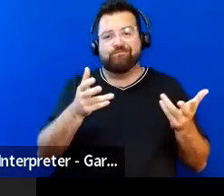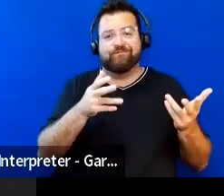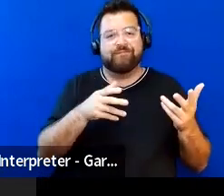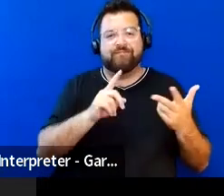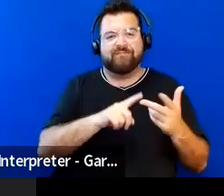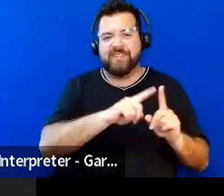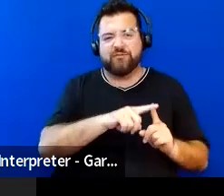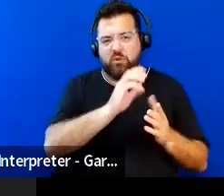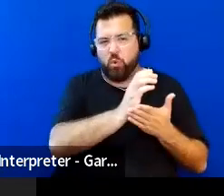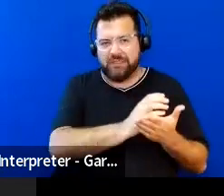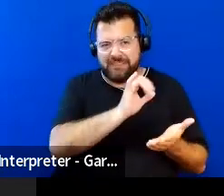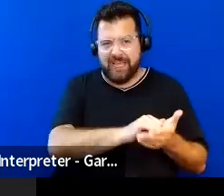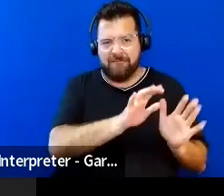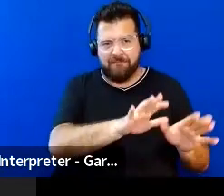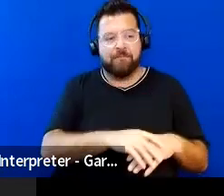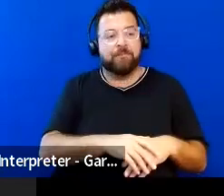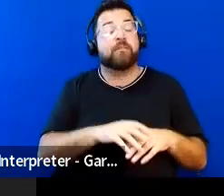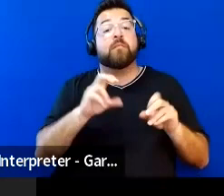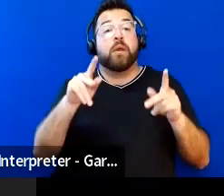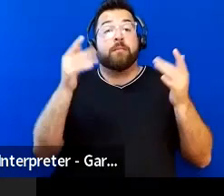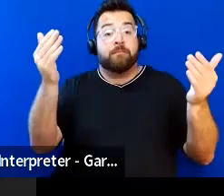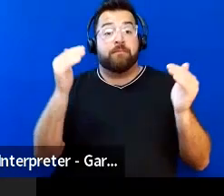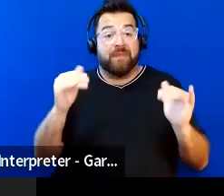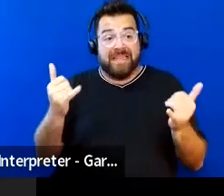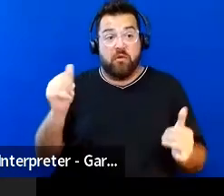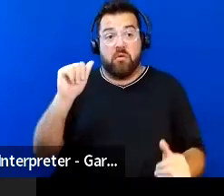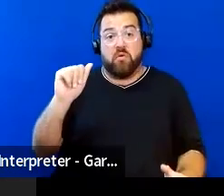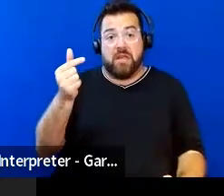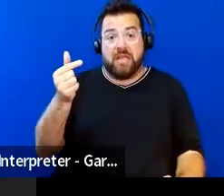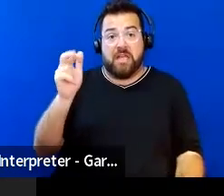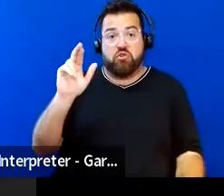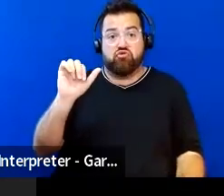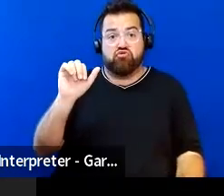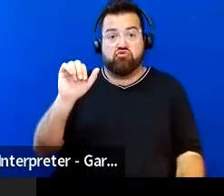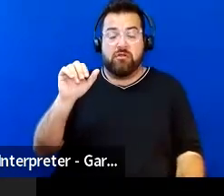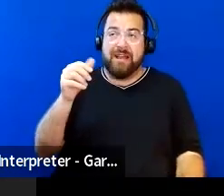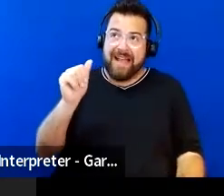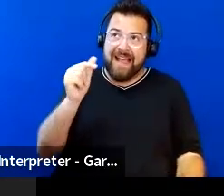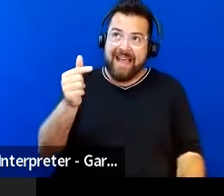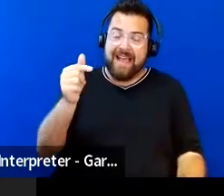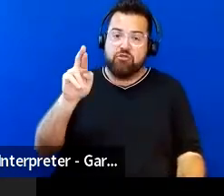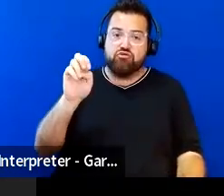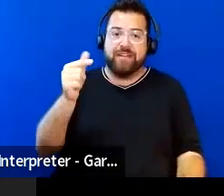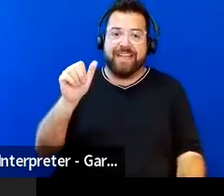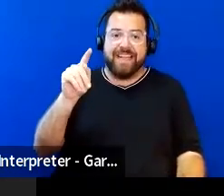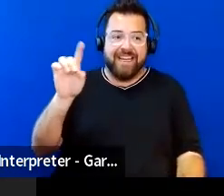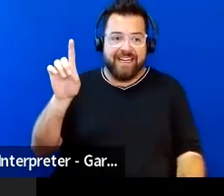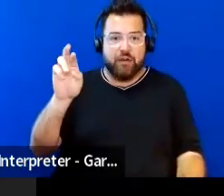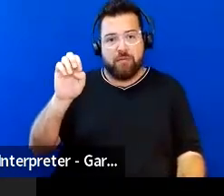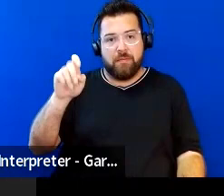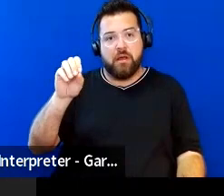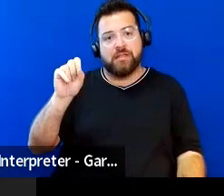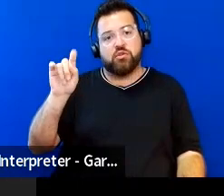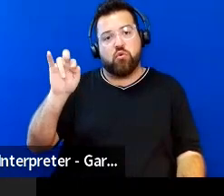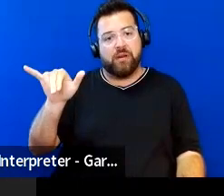courses, things like that. Okay, for the aggregated repository, so this is where they